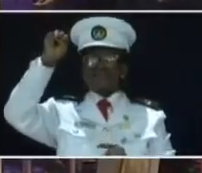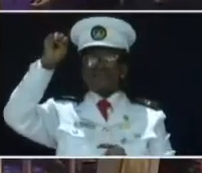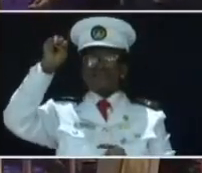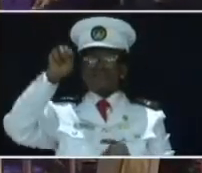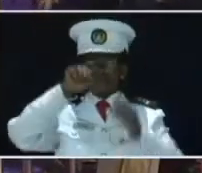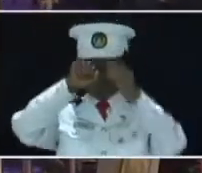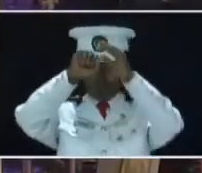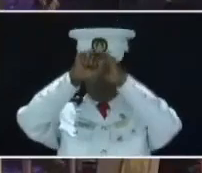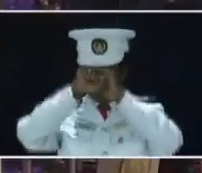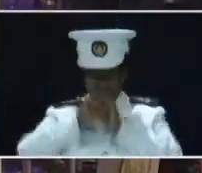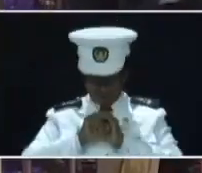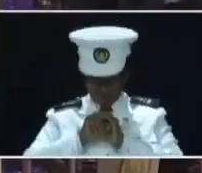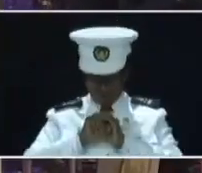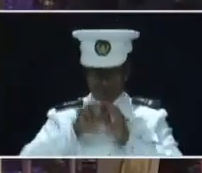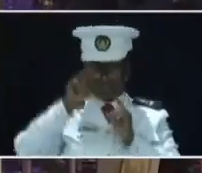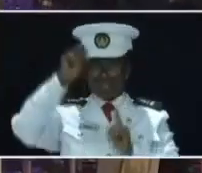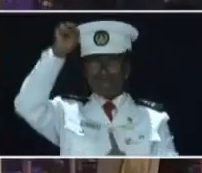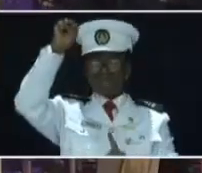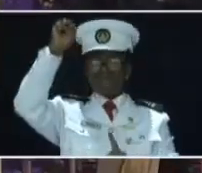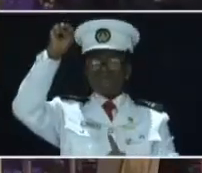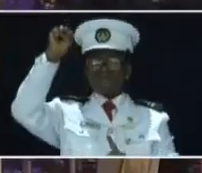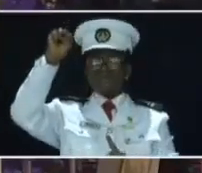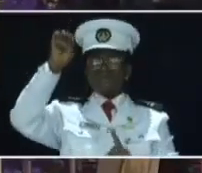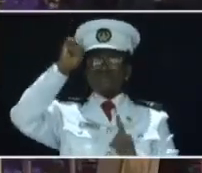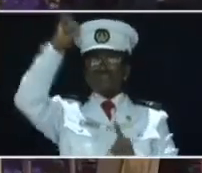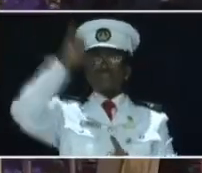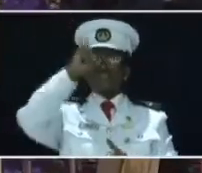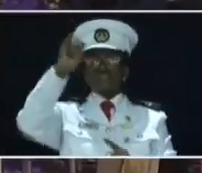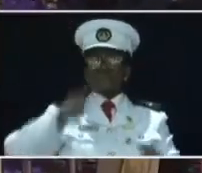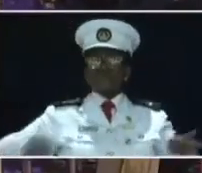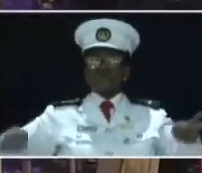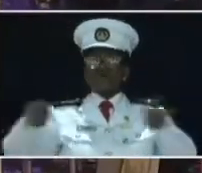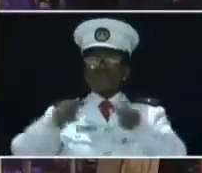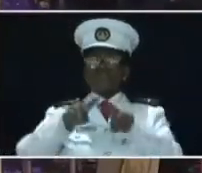Worship Him. He's worthy to be